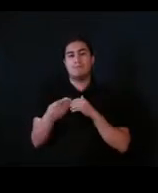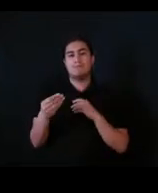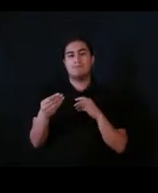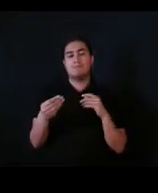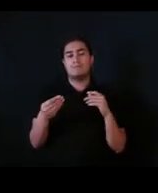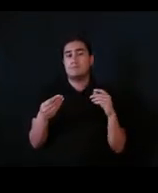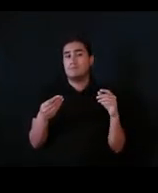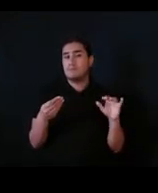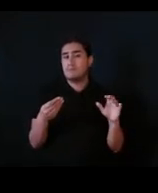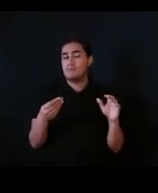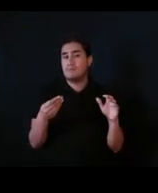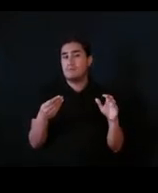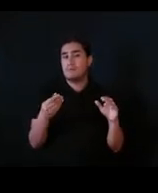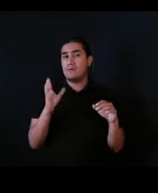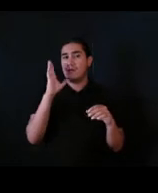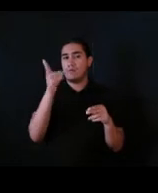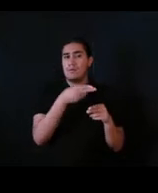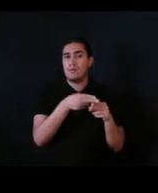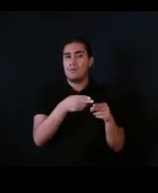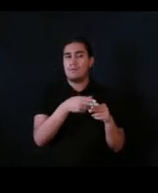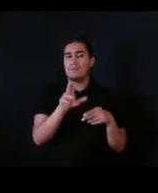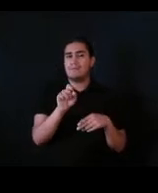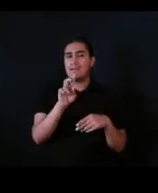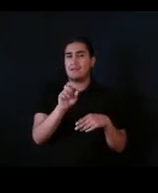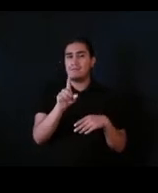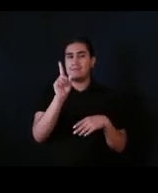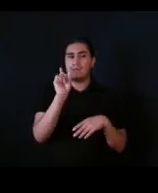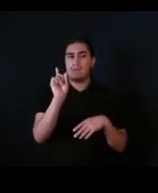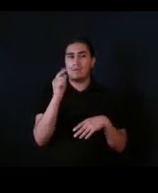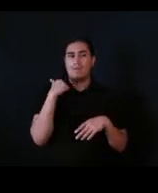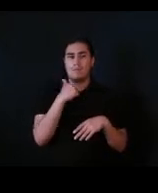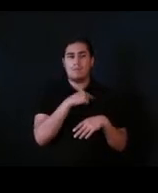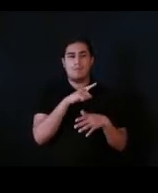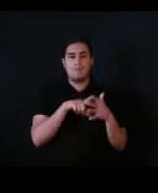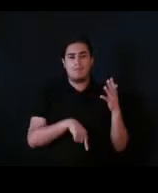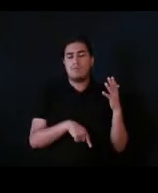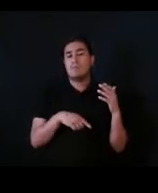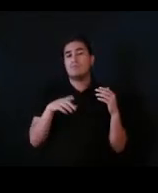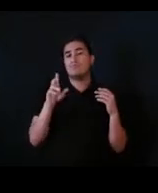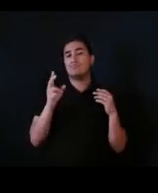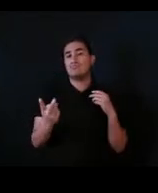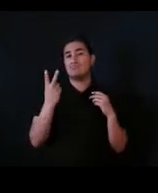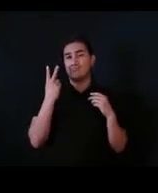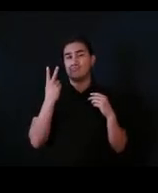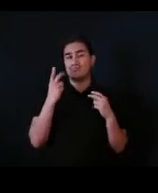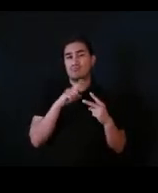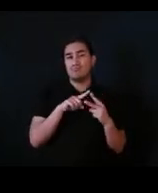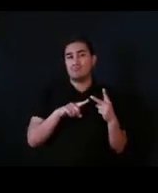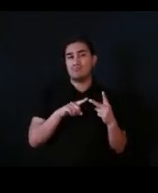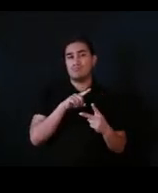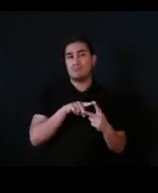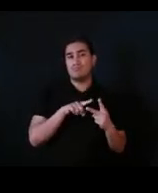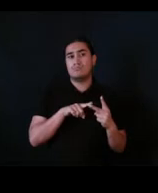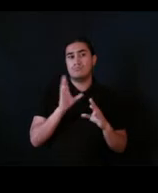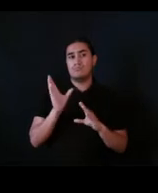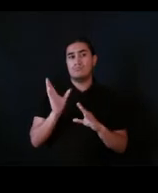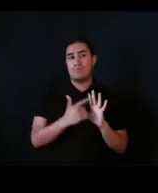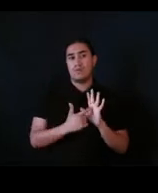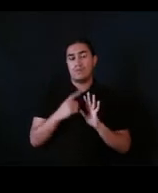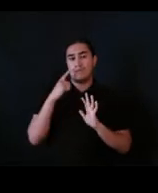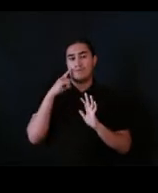and i'll briefly give you a status about where we're at with them so there are two um there are two requirements